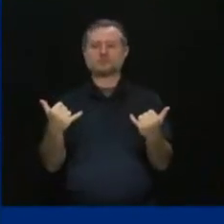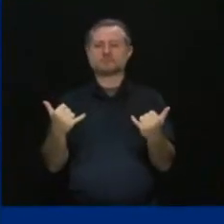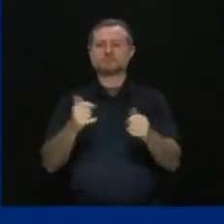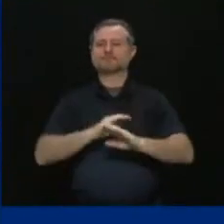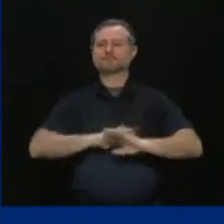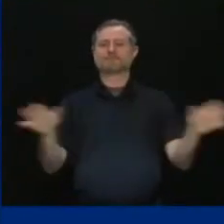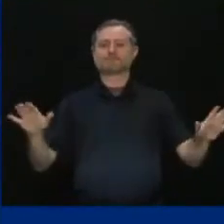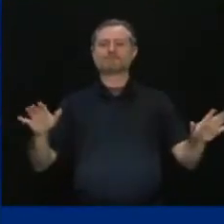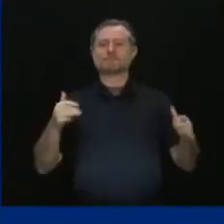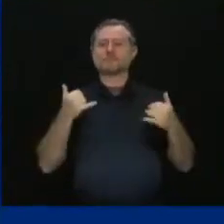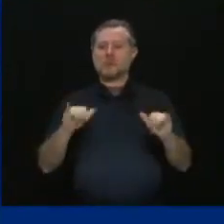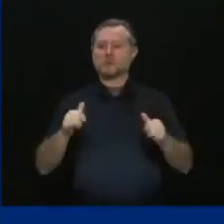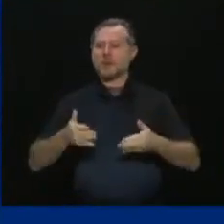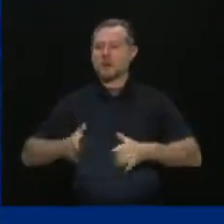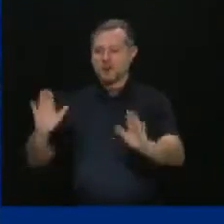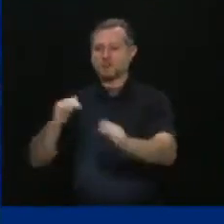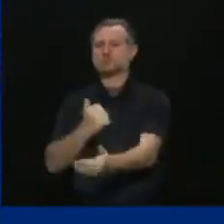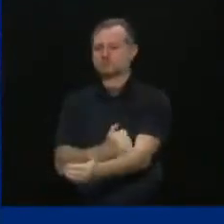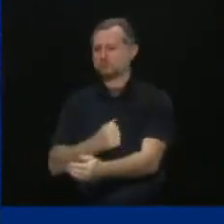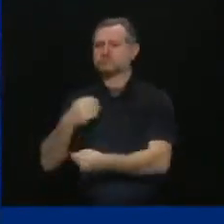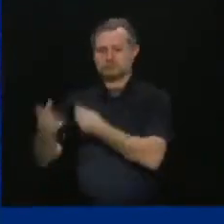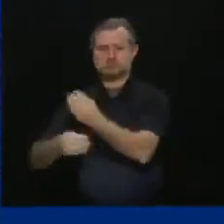syringe in the state of New York.